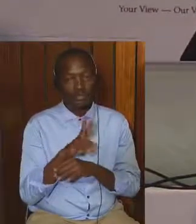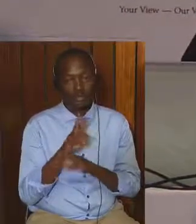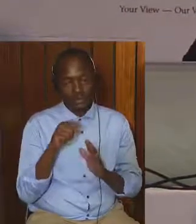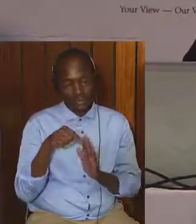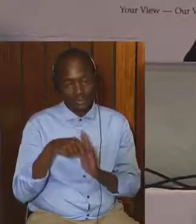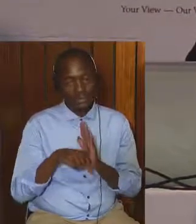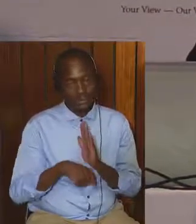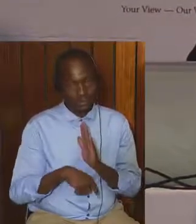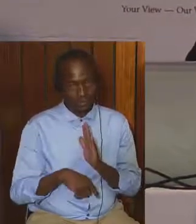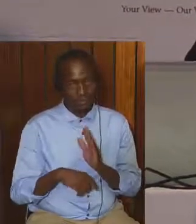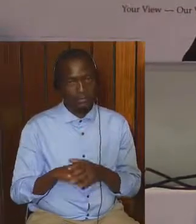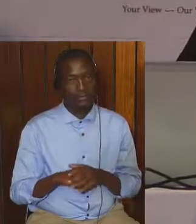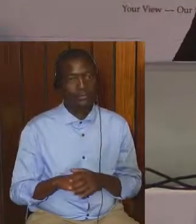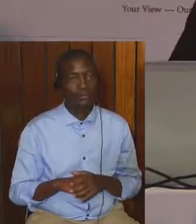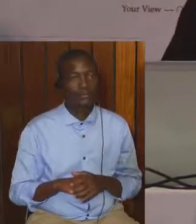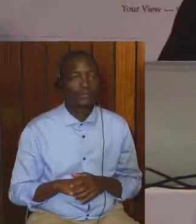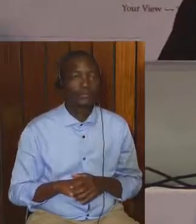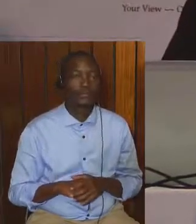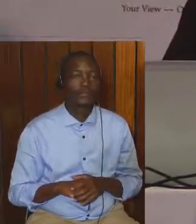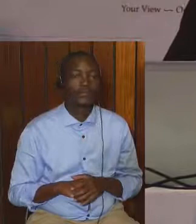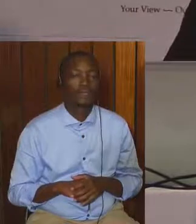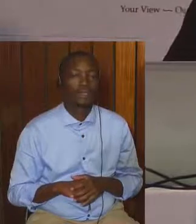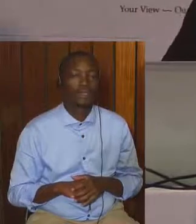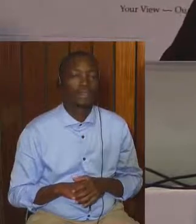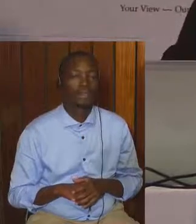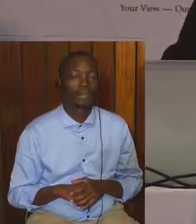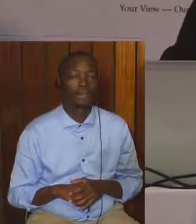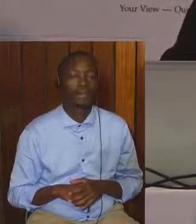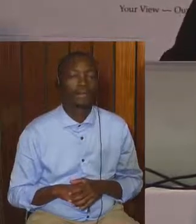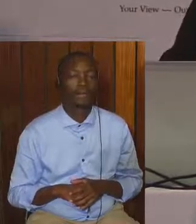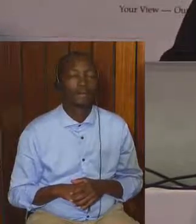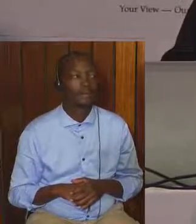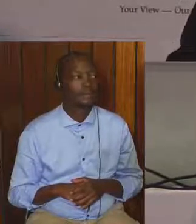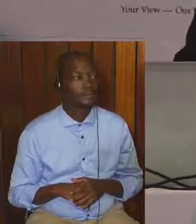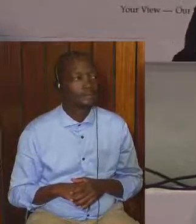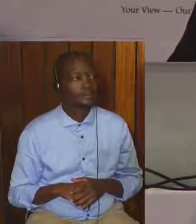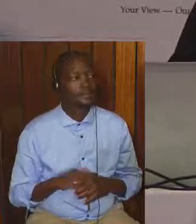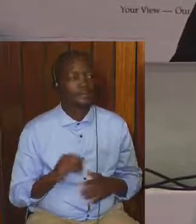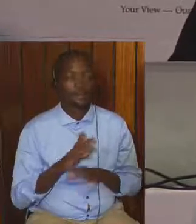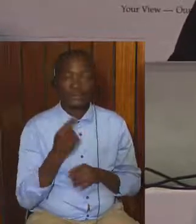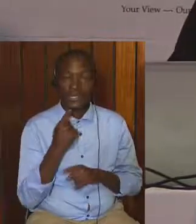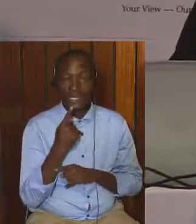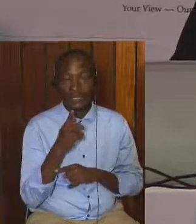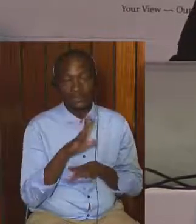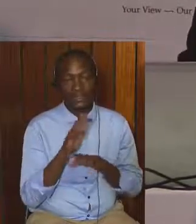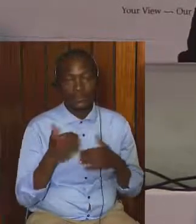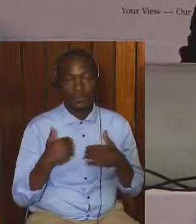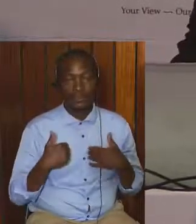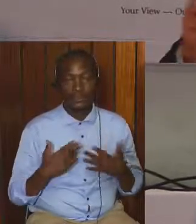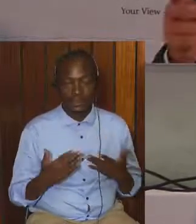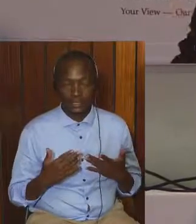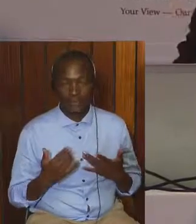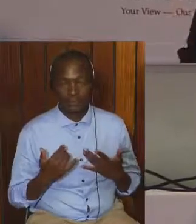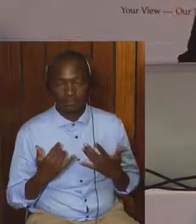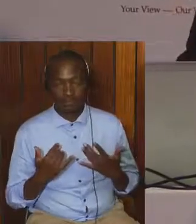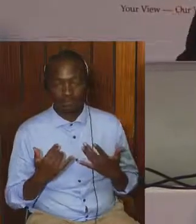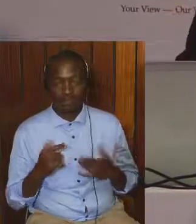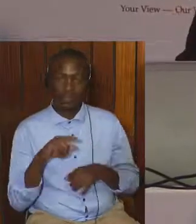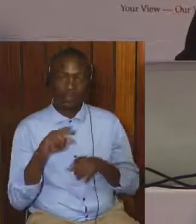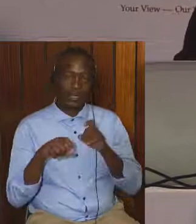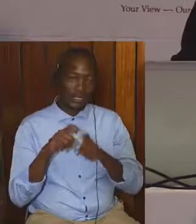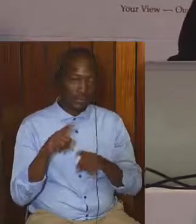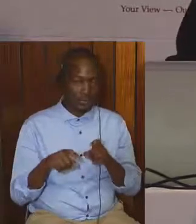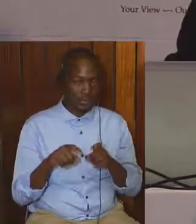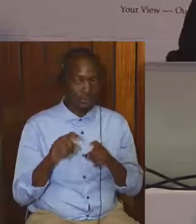detail. So, and I said at the beginning, when we started the